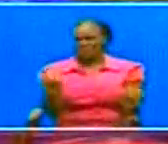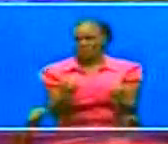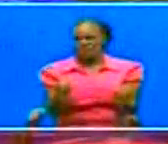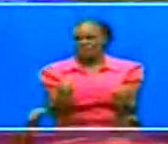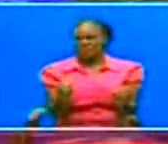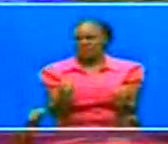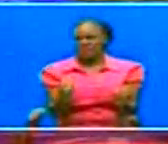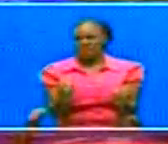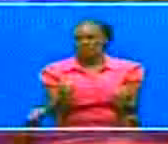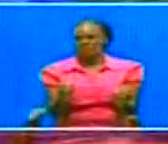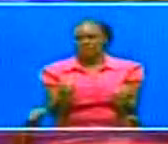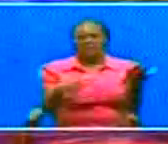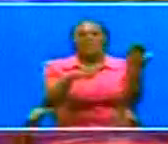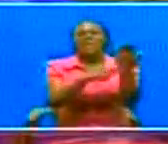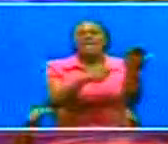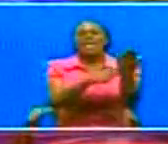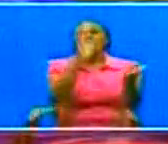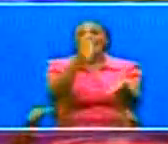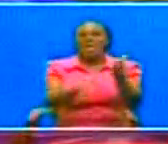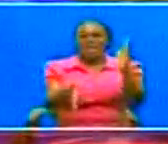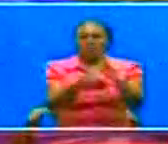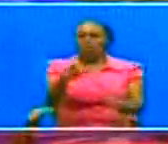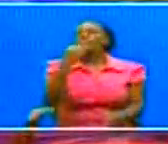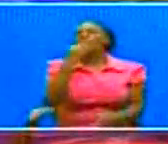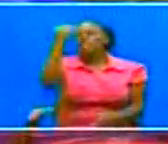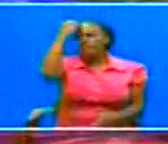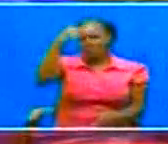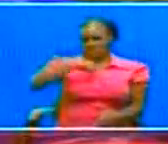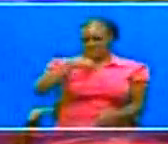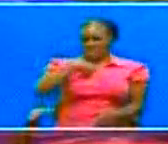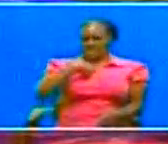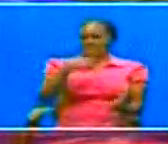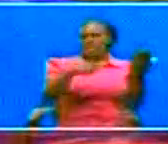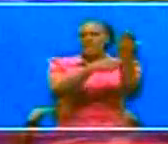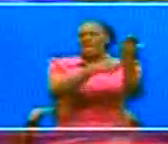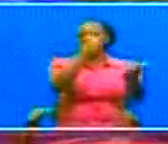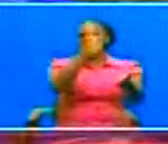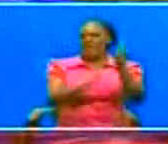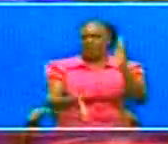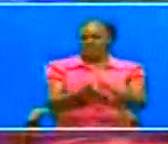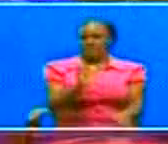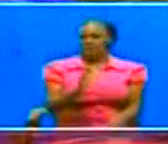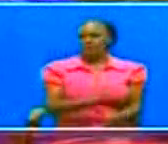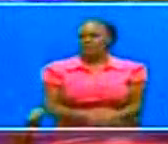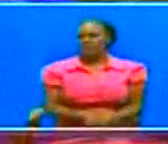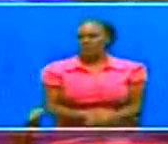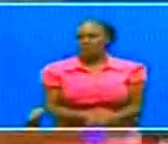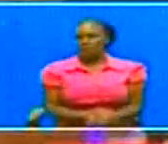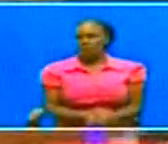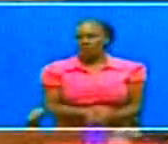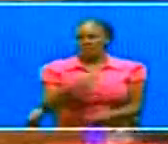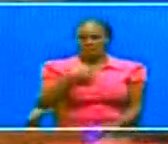Well, you see, you need Nameless. Okay, just pretend Nameless has sung his part, and then you sing your part. Okay. I see